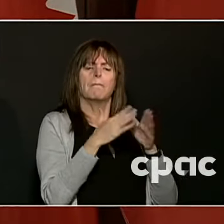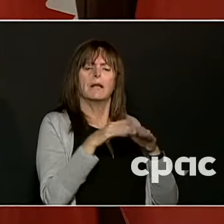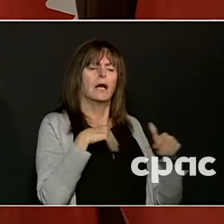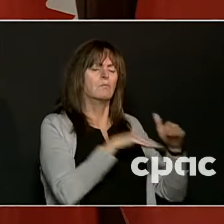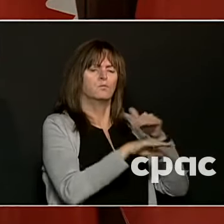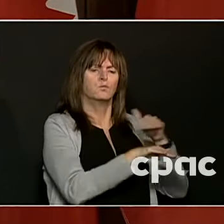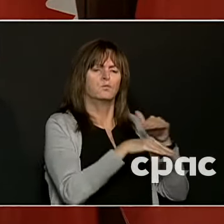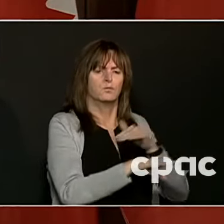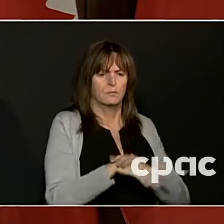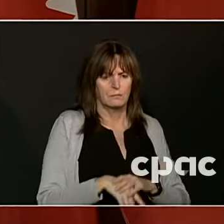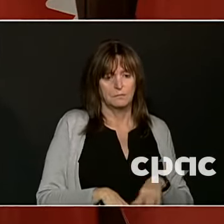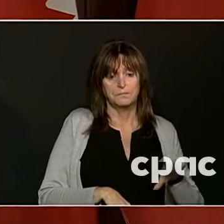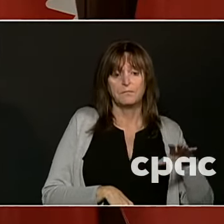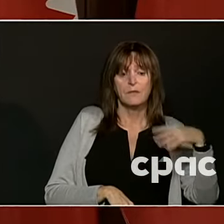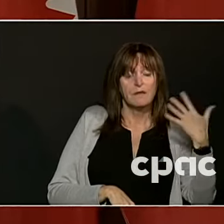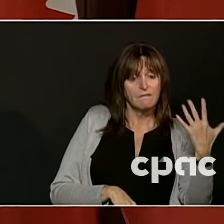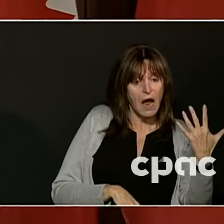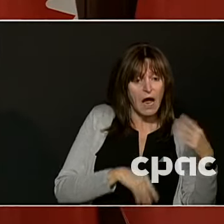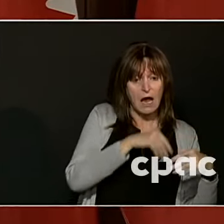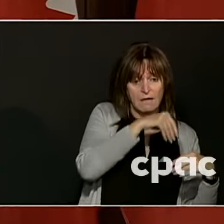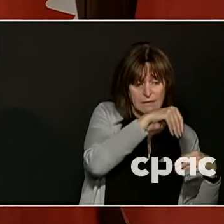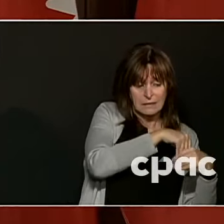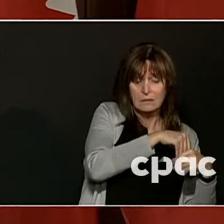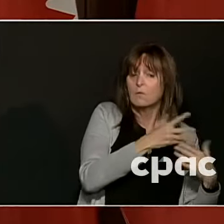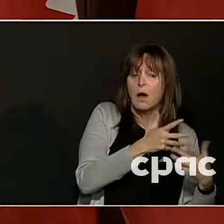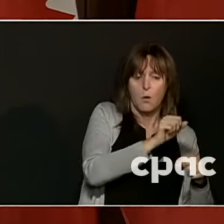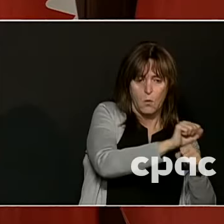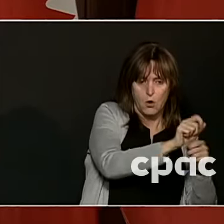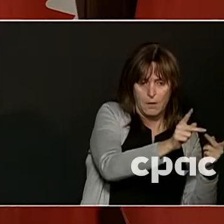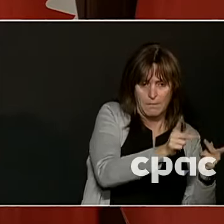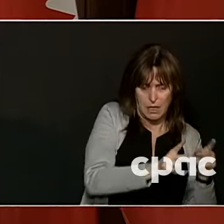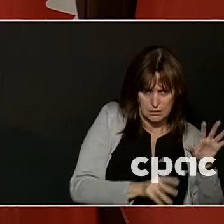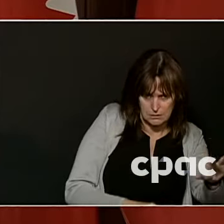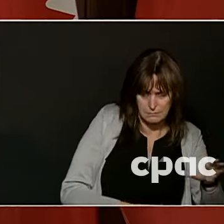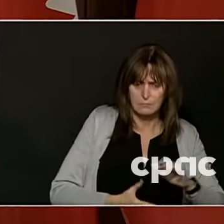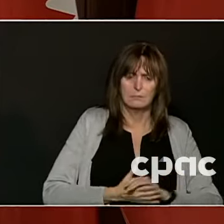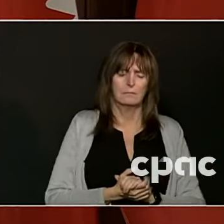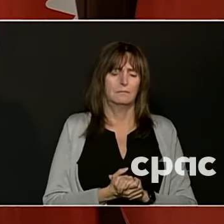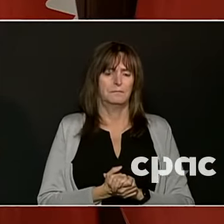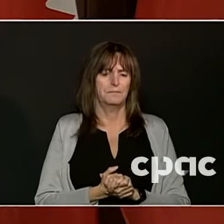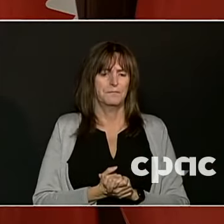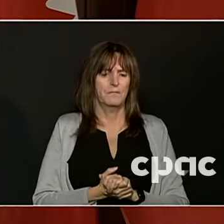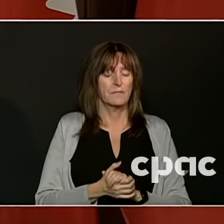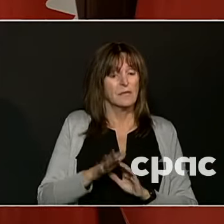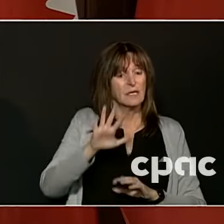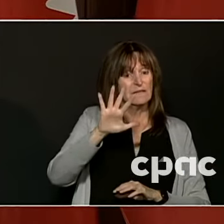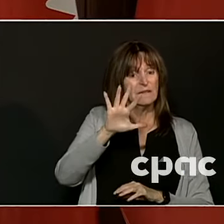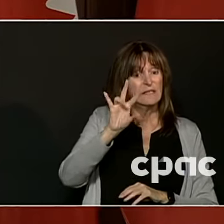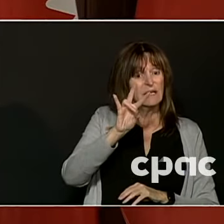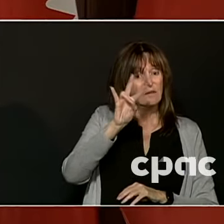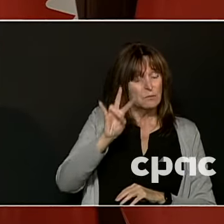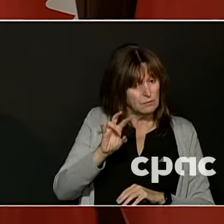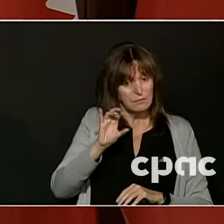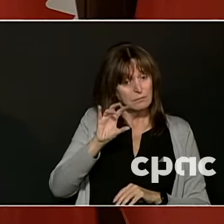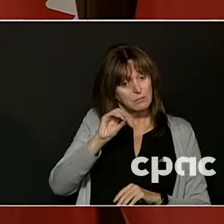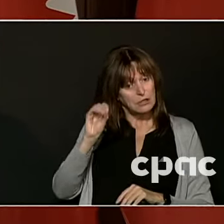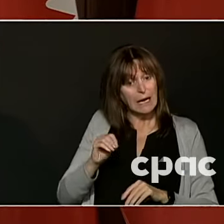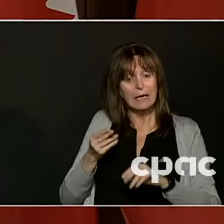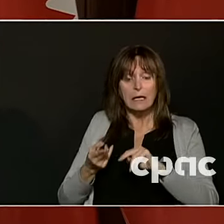workplaces. We've also recognized a 57% increase in outbreaks over the past week,